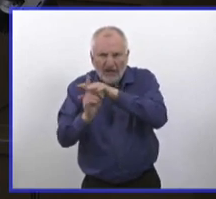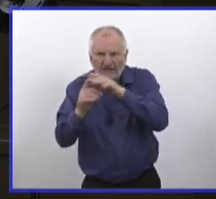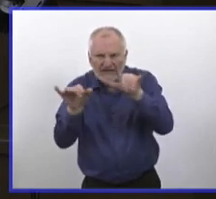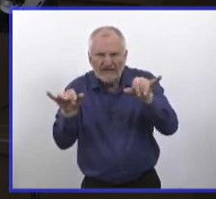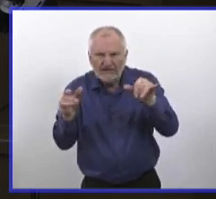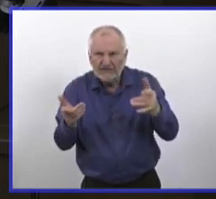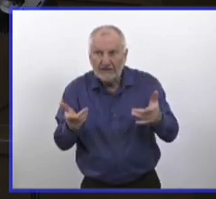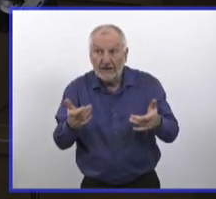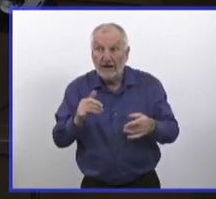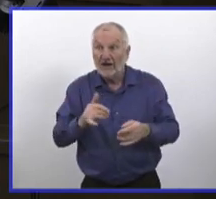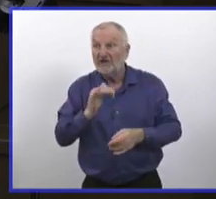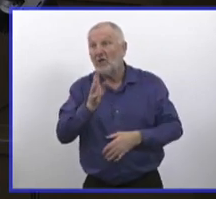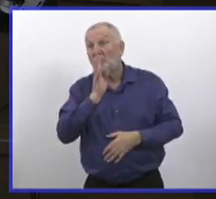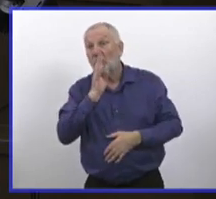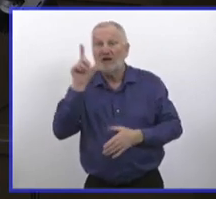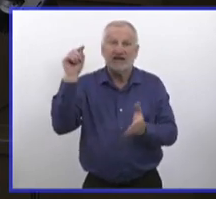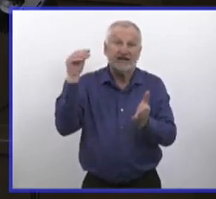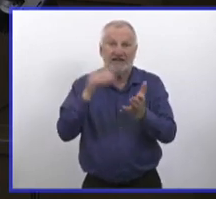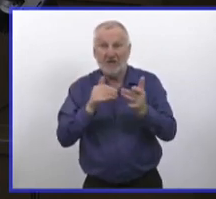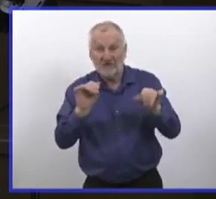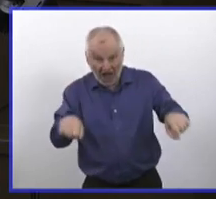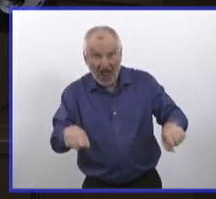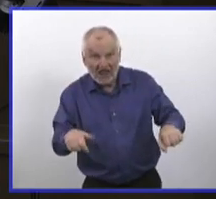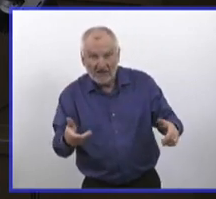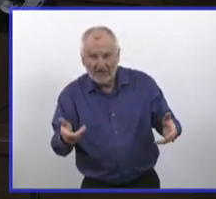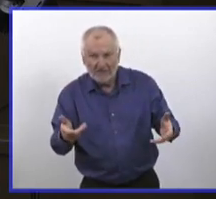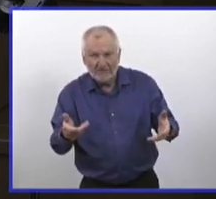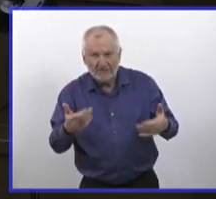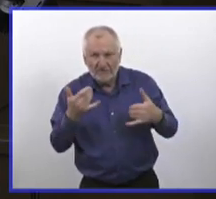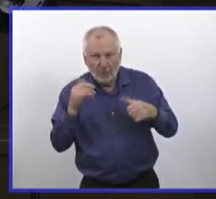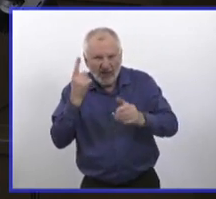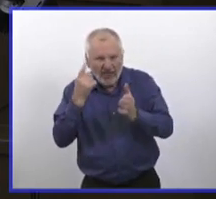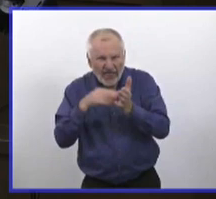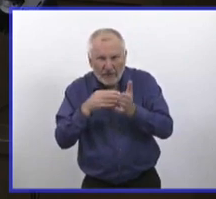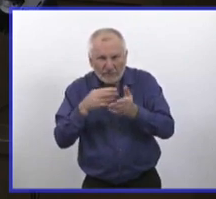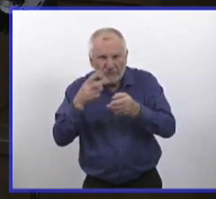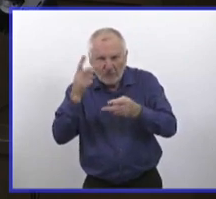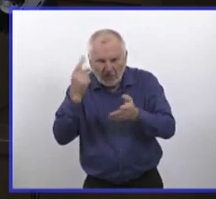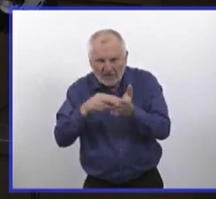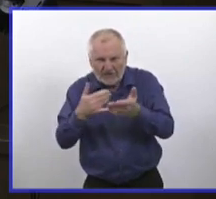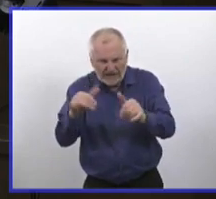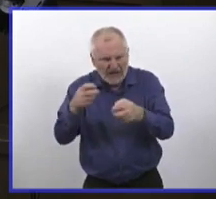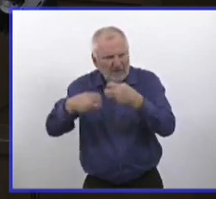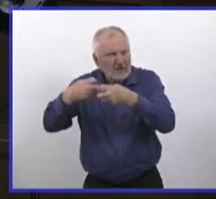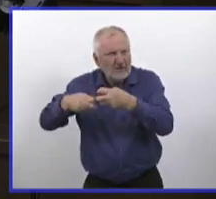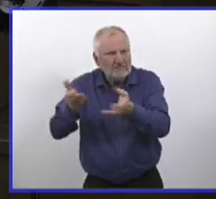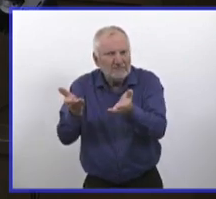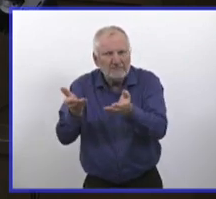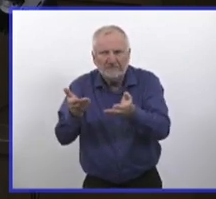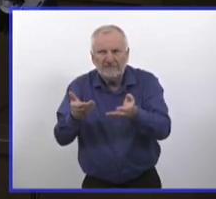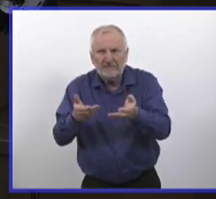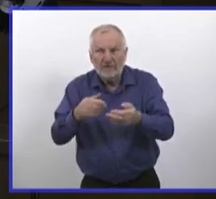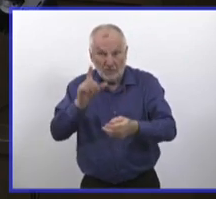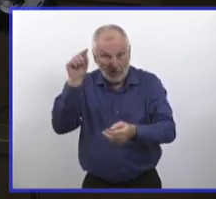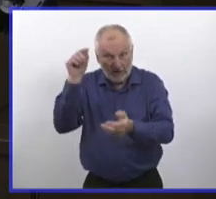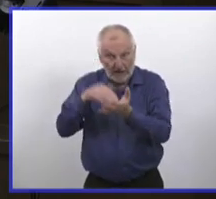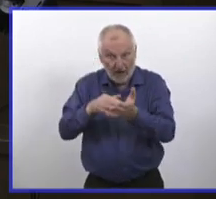appointments for many more Manitobans once those larger vaccine supplies